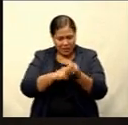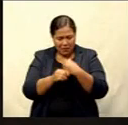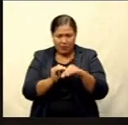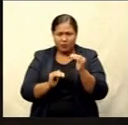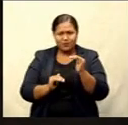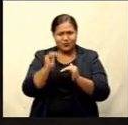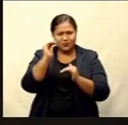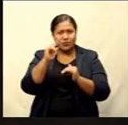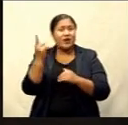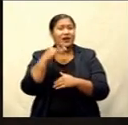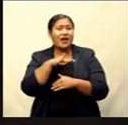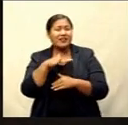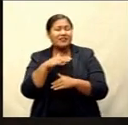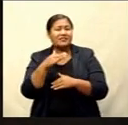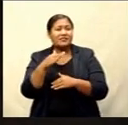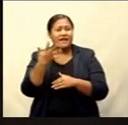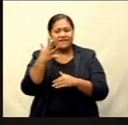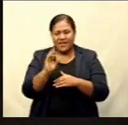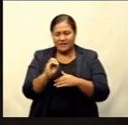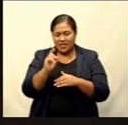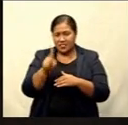well.